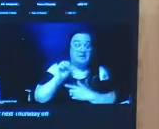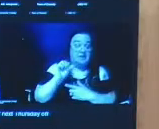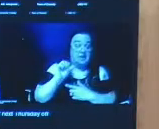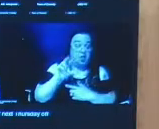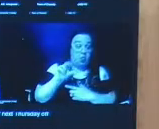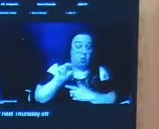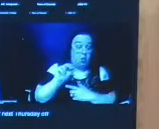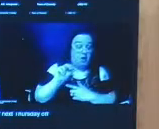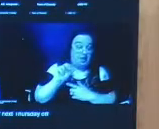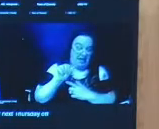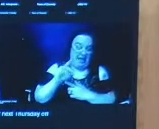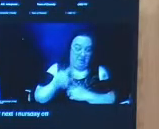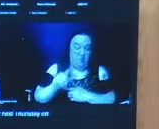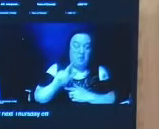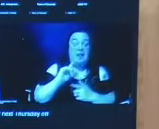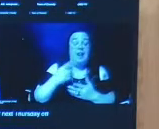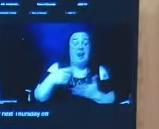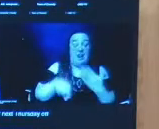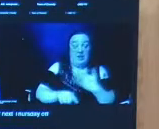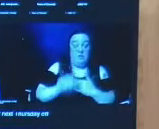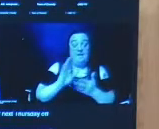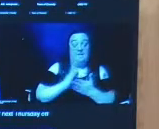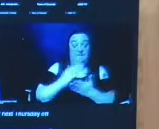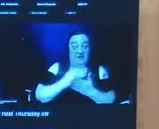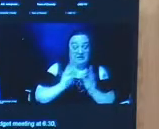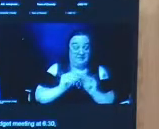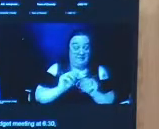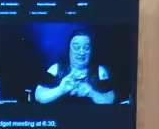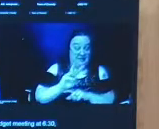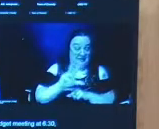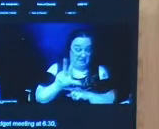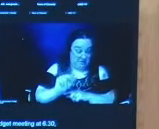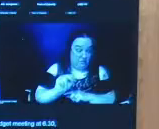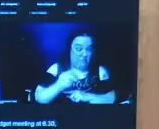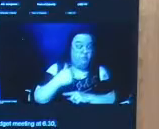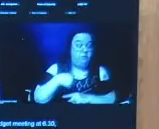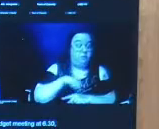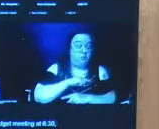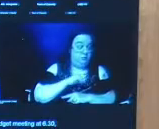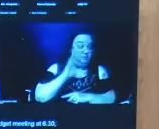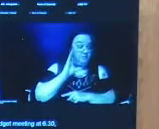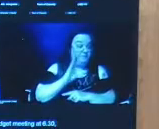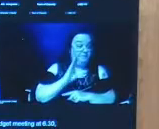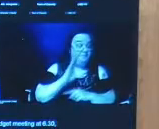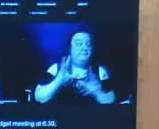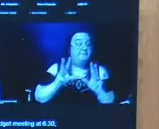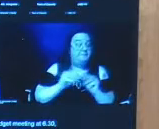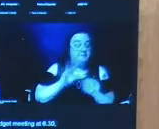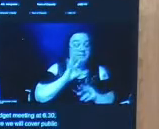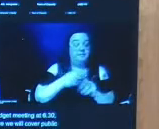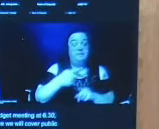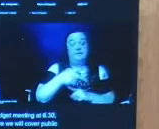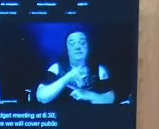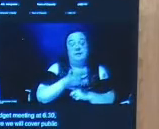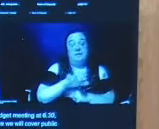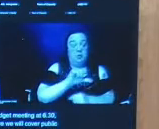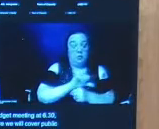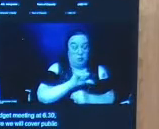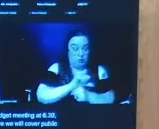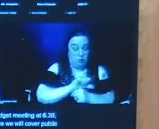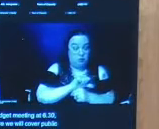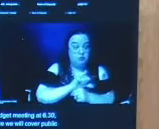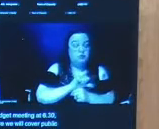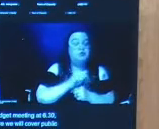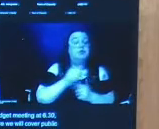Next week, we have a budget meeting at 6:30 where we will cover public works,